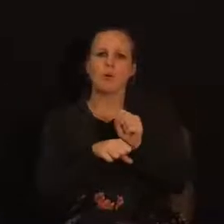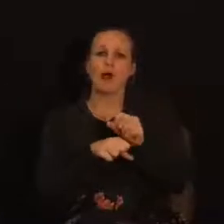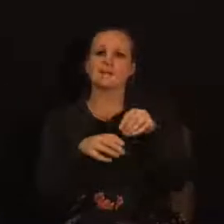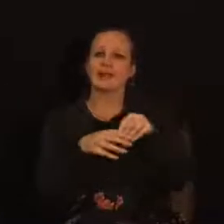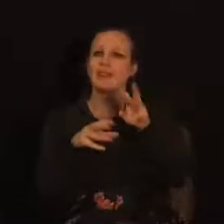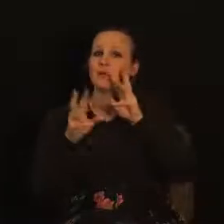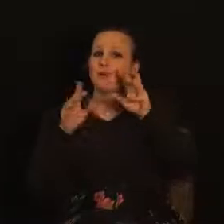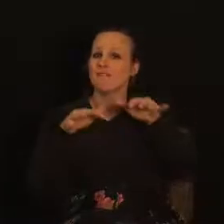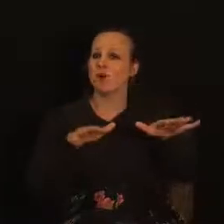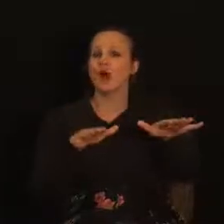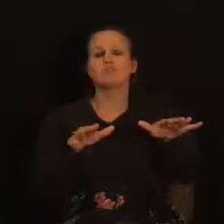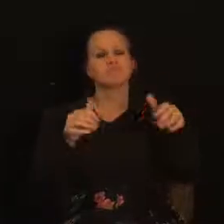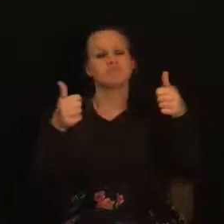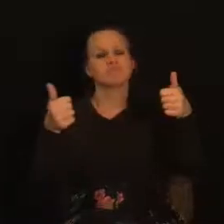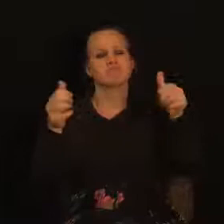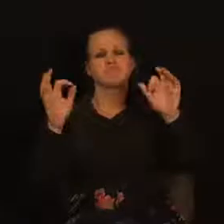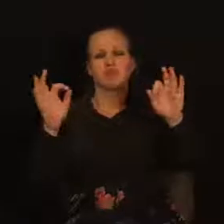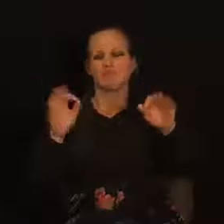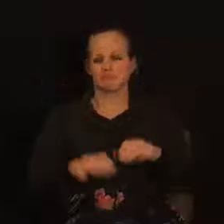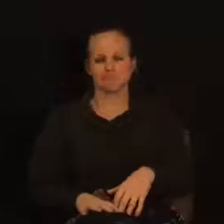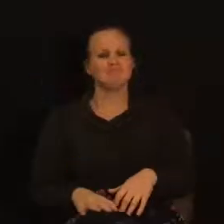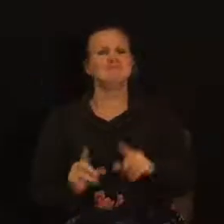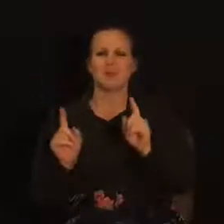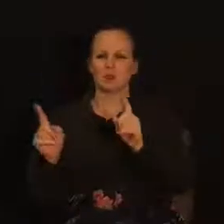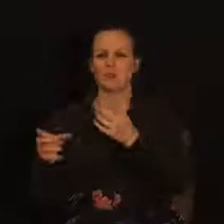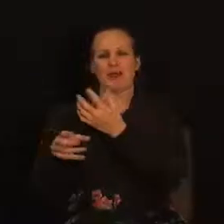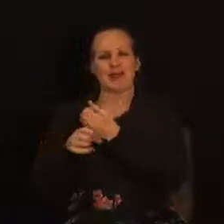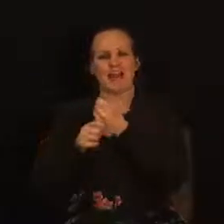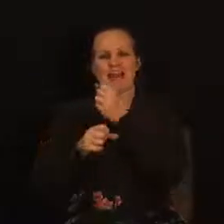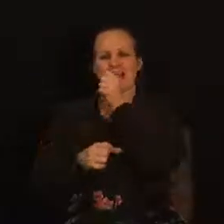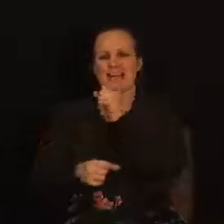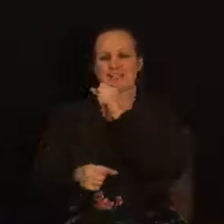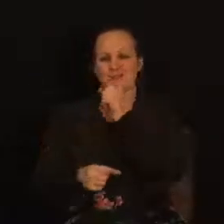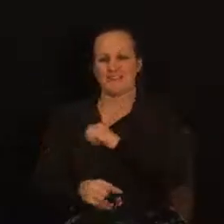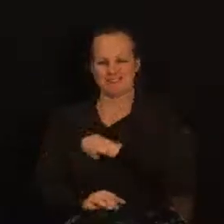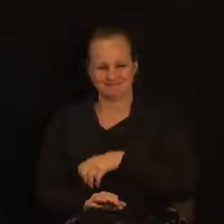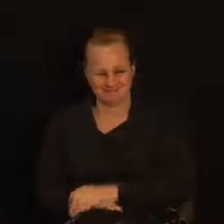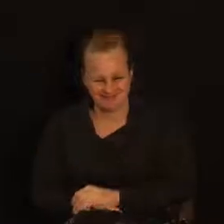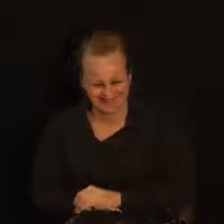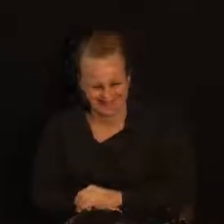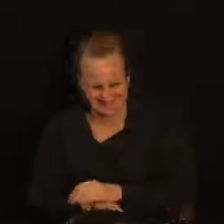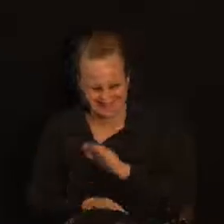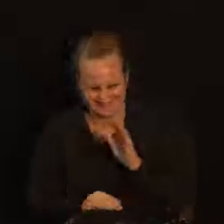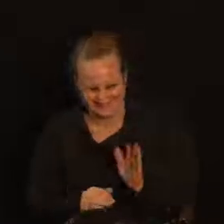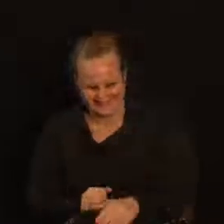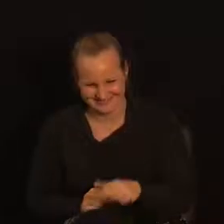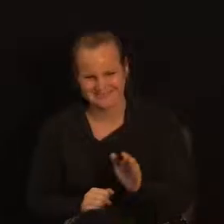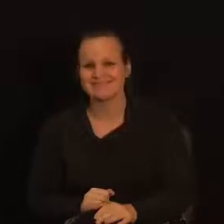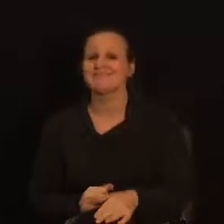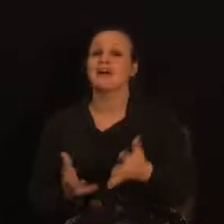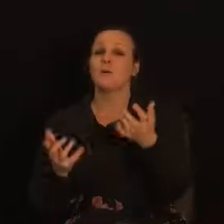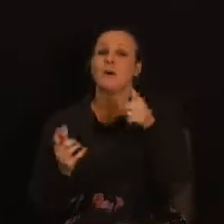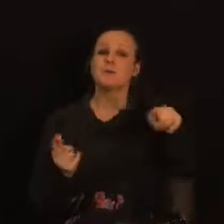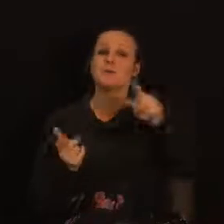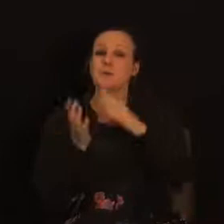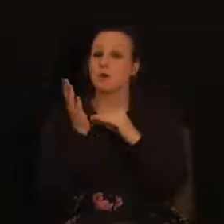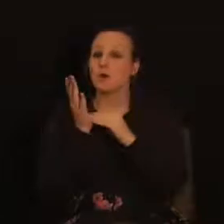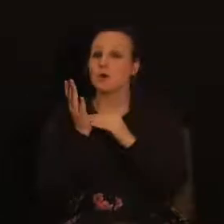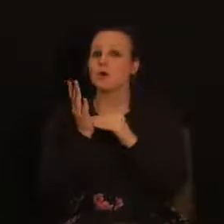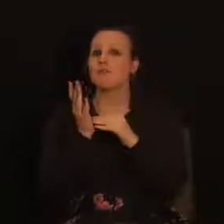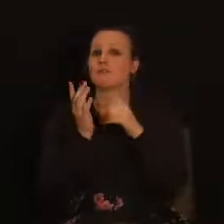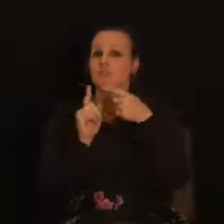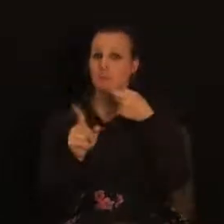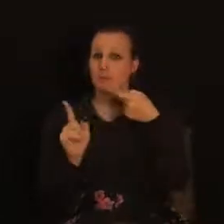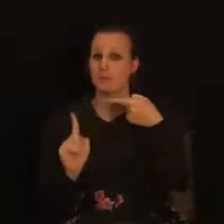good and went and got ice cream in Sacramento. So what I want you to learn from this is that if it were up to